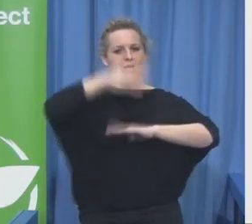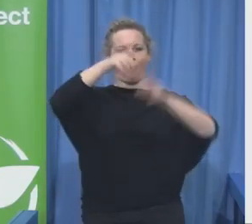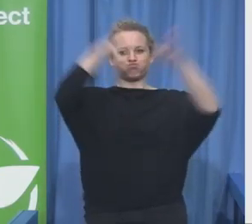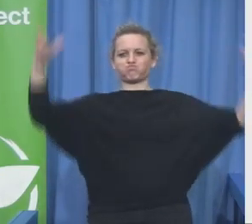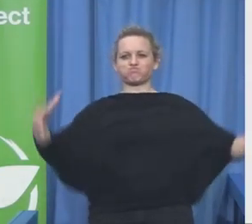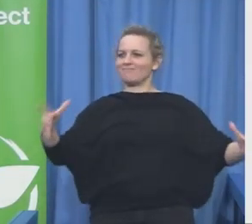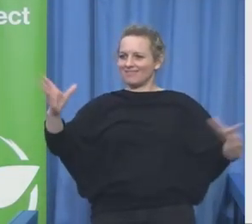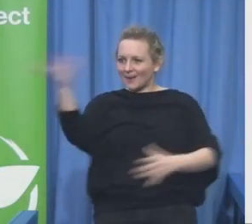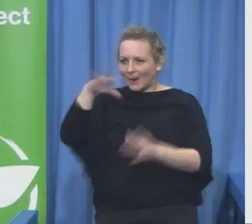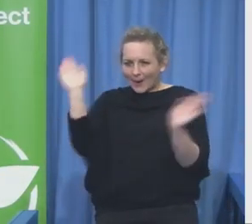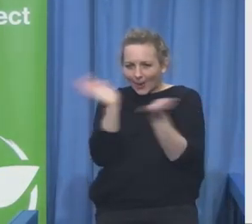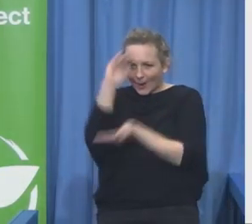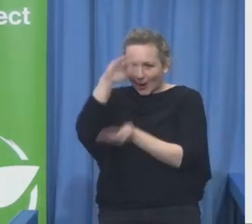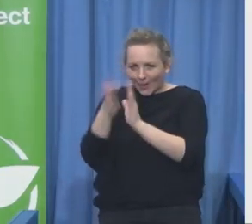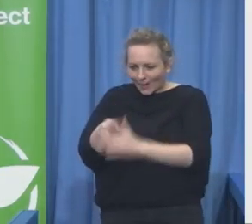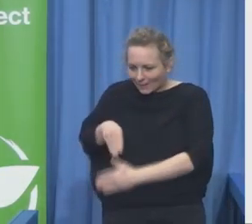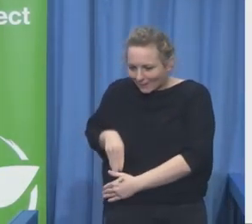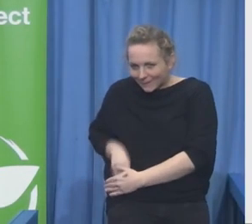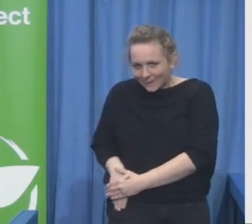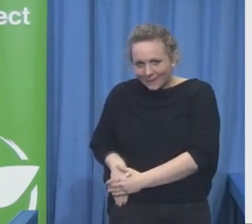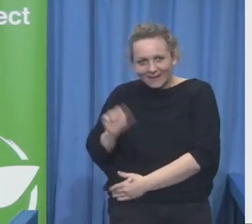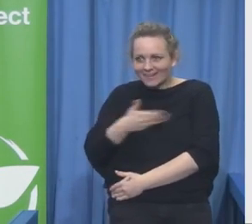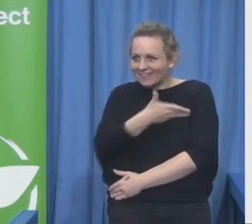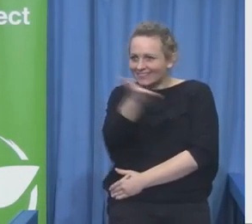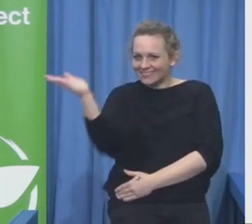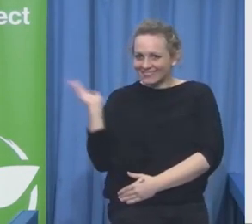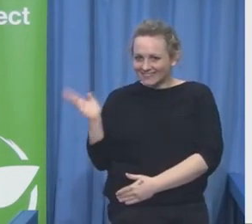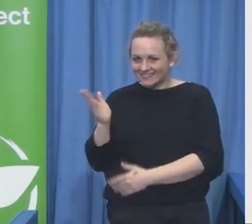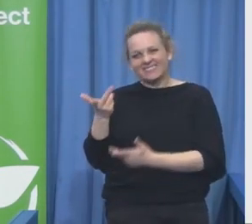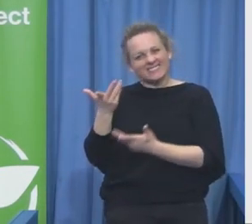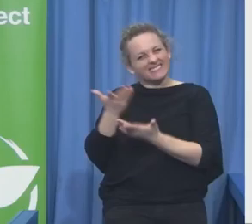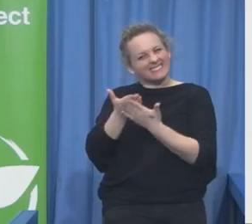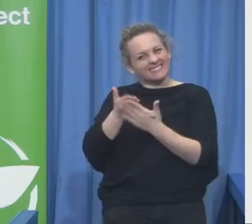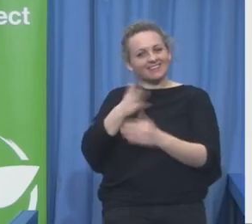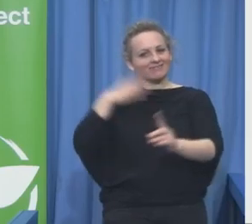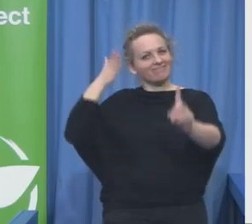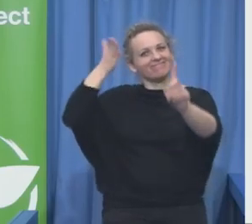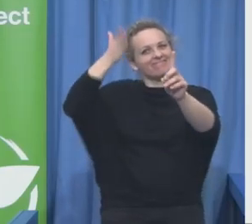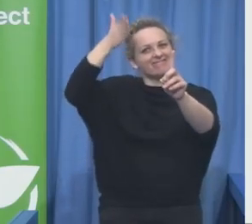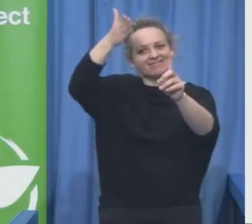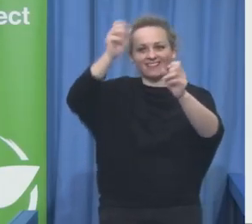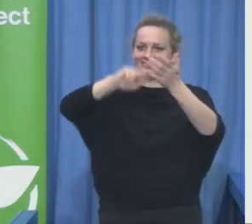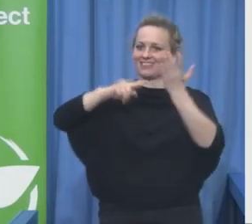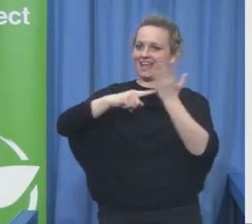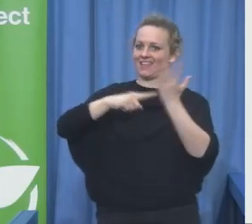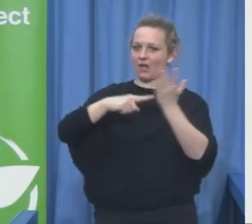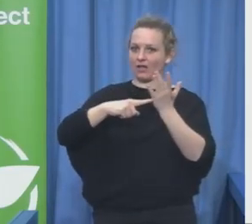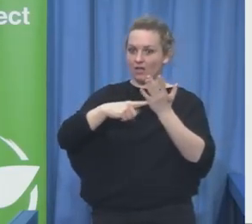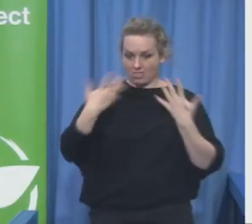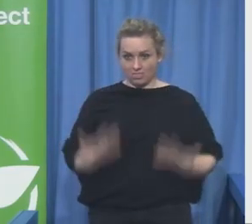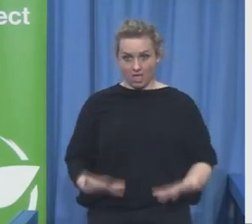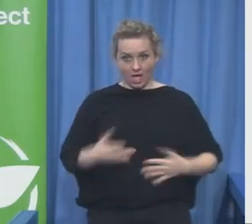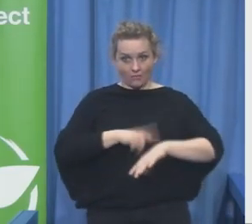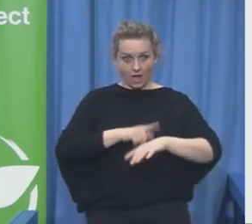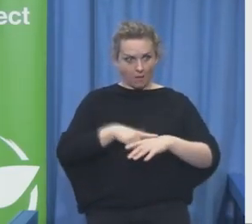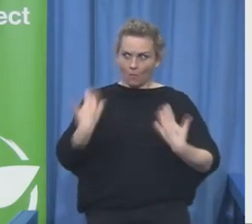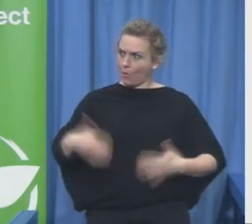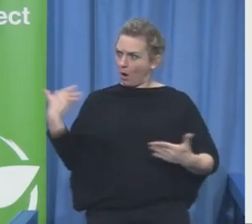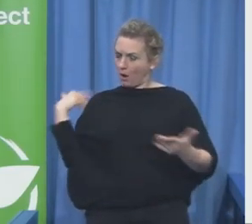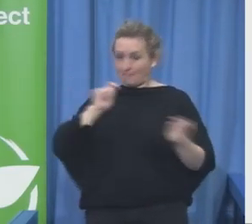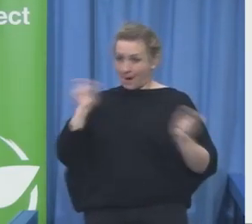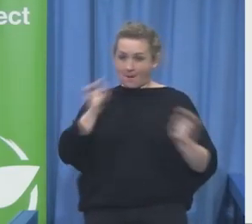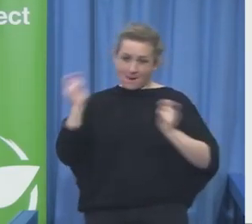Not just that, the world is in a huge time of change in technology. There's this thing called the Cloud for Global Good, which Satya announced last